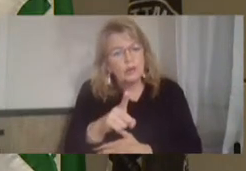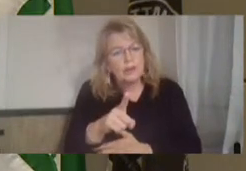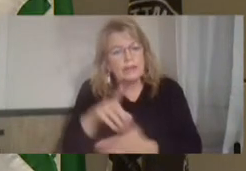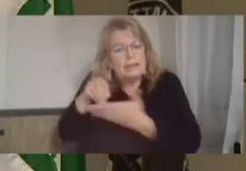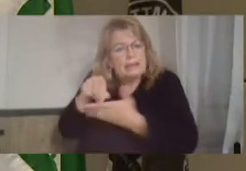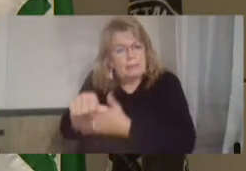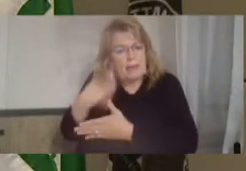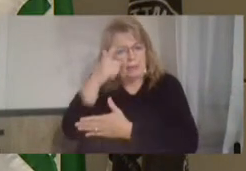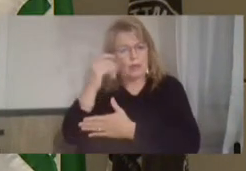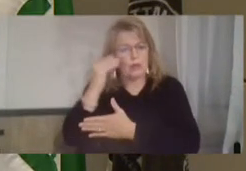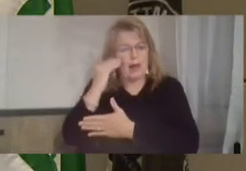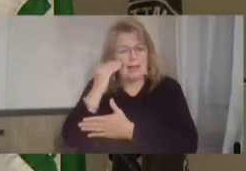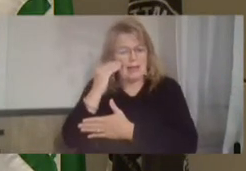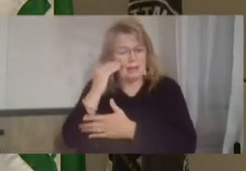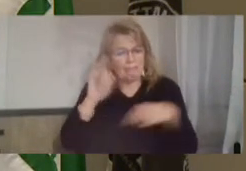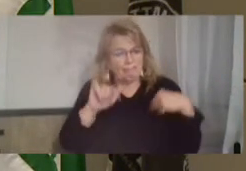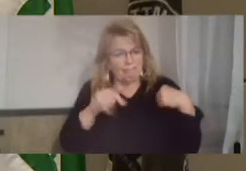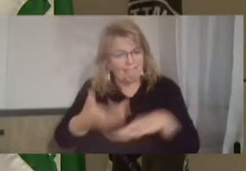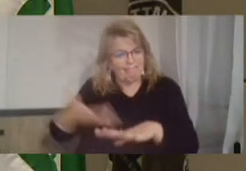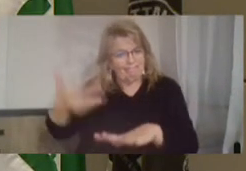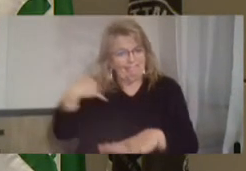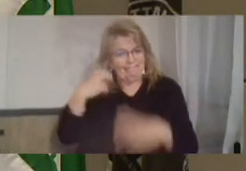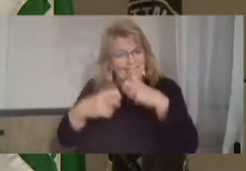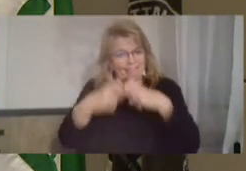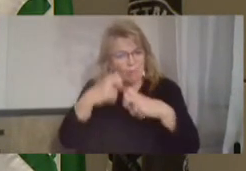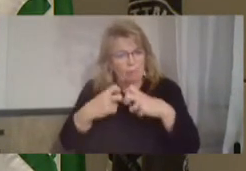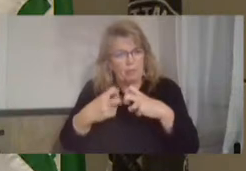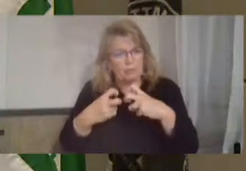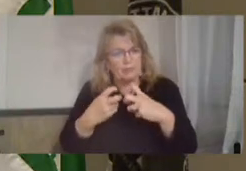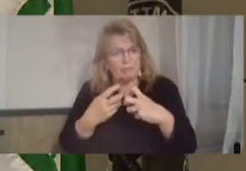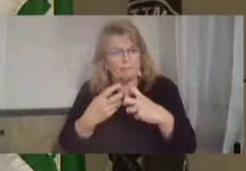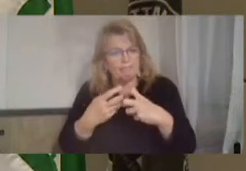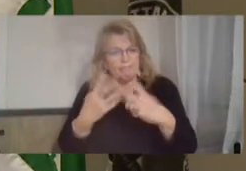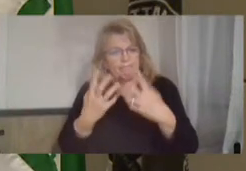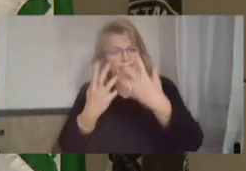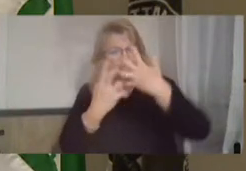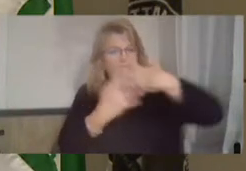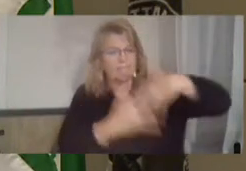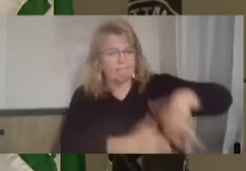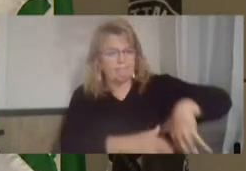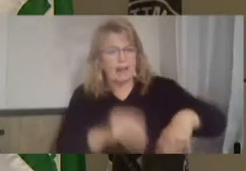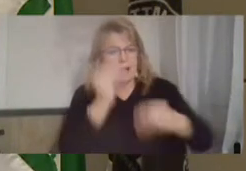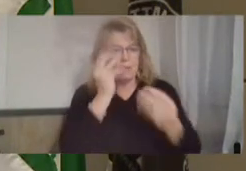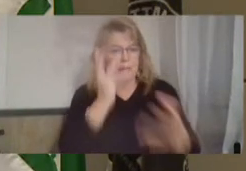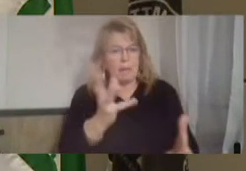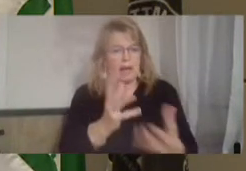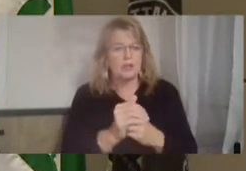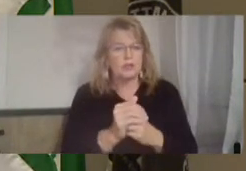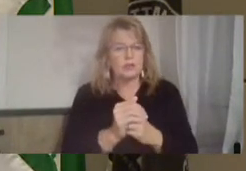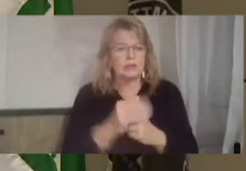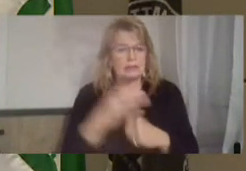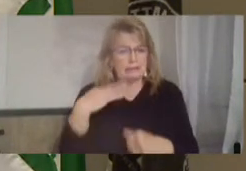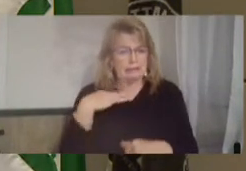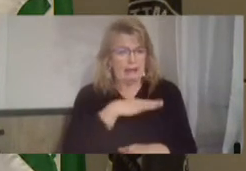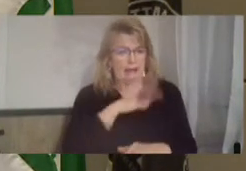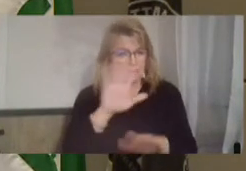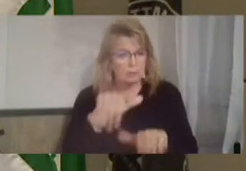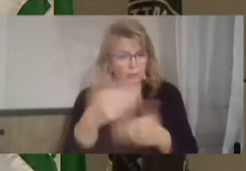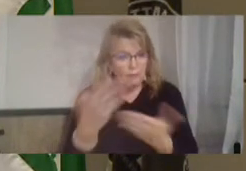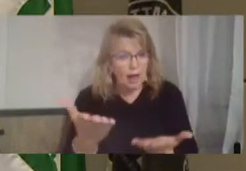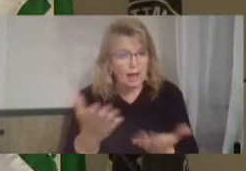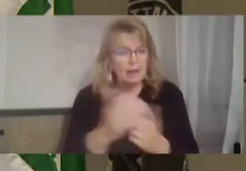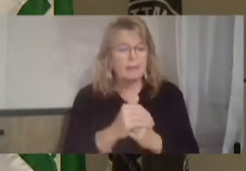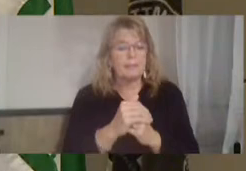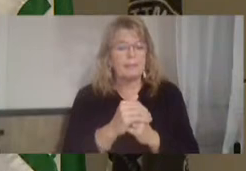that we've had trouble in the past collating that information, and the information that, thank you, that staff has provided, it's clear